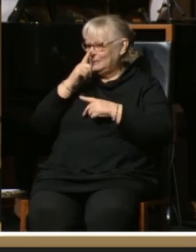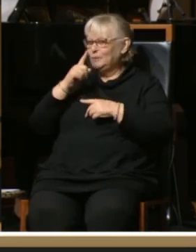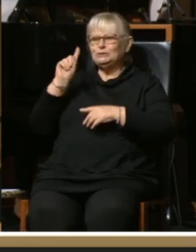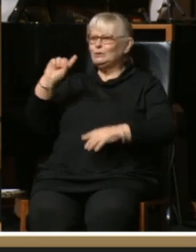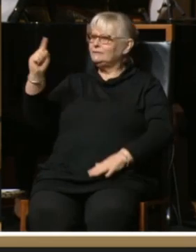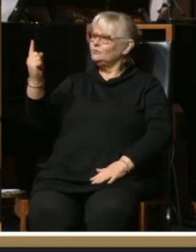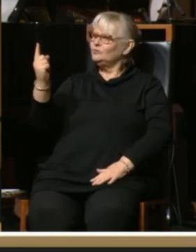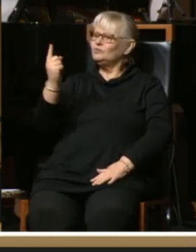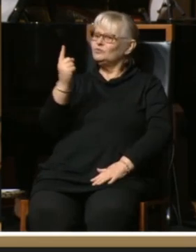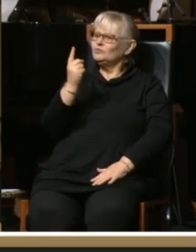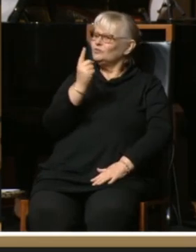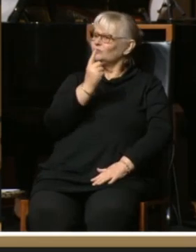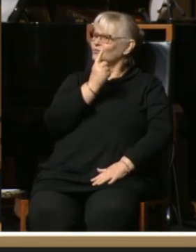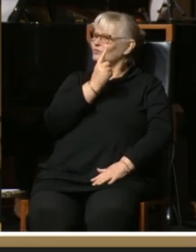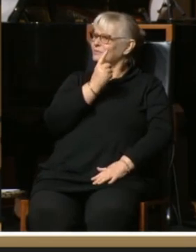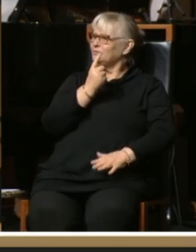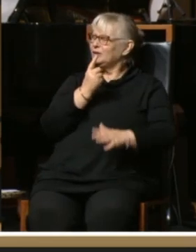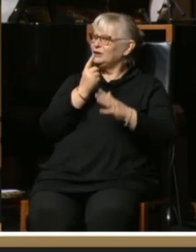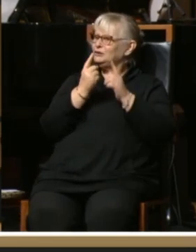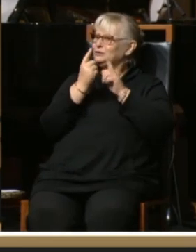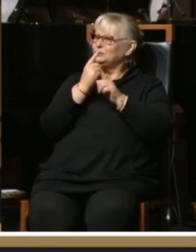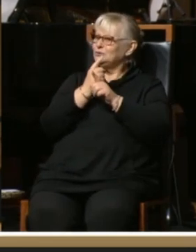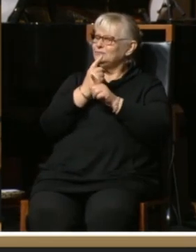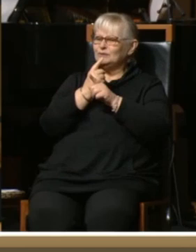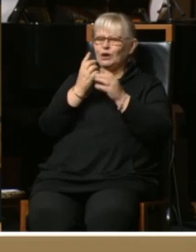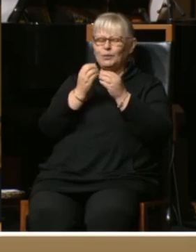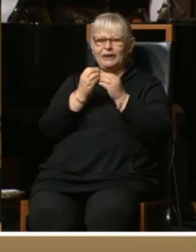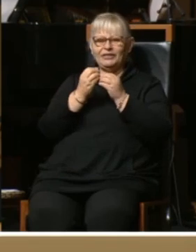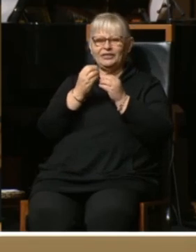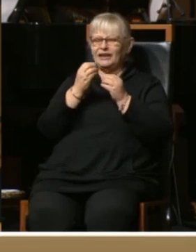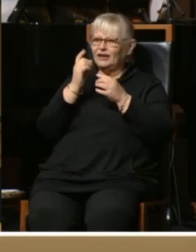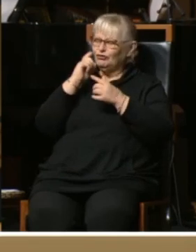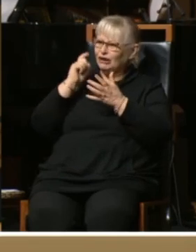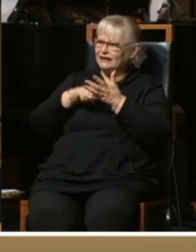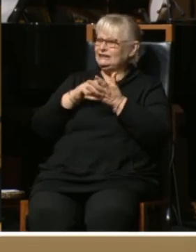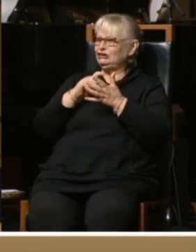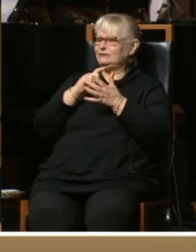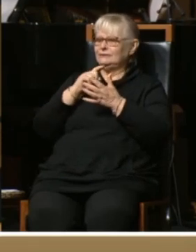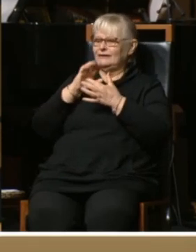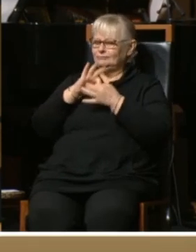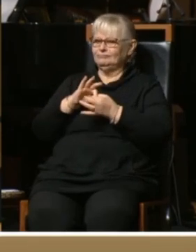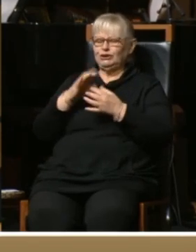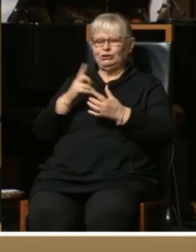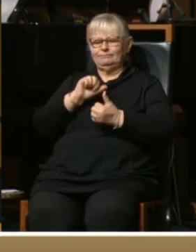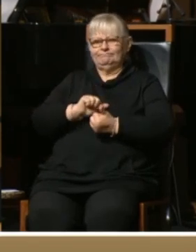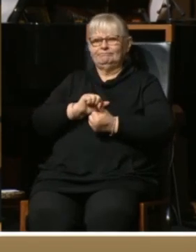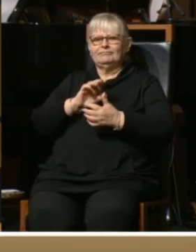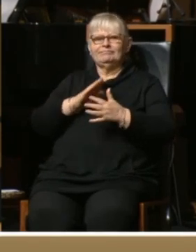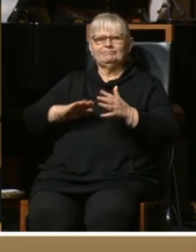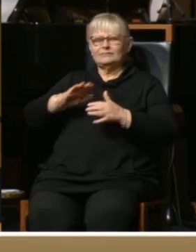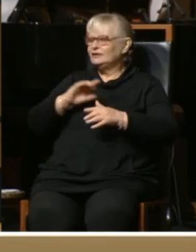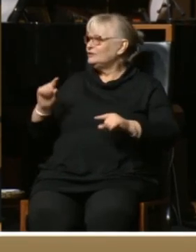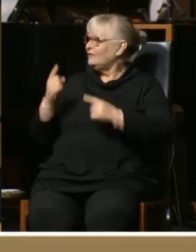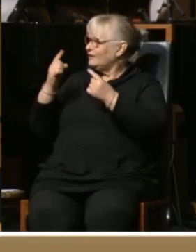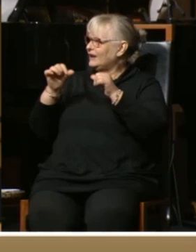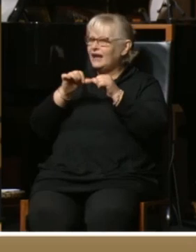in, the Speaker and the President of the Senate, to recognise the link and the custodianship of our First Nations people. So thank you,